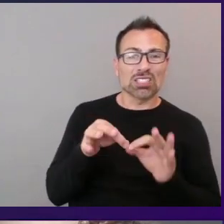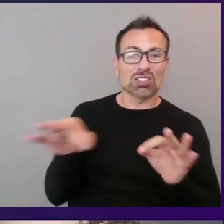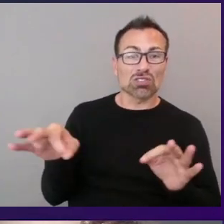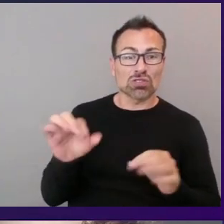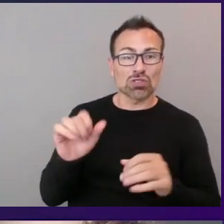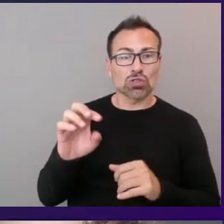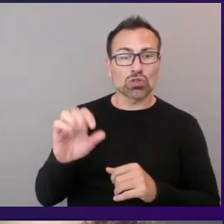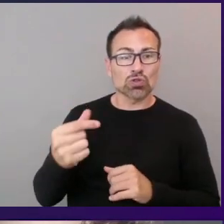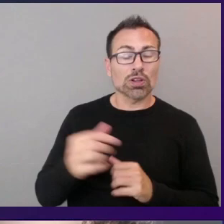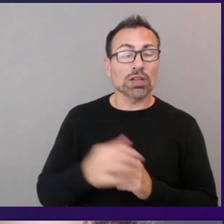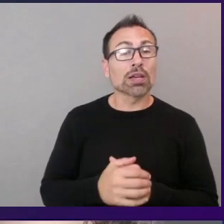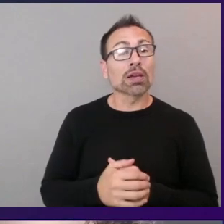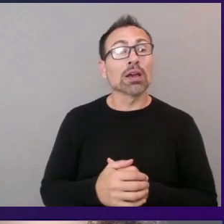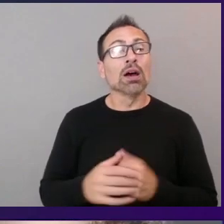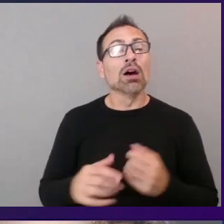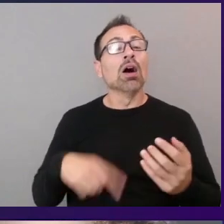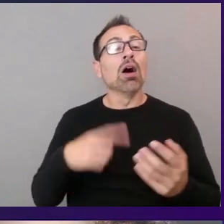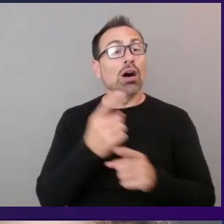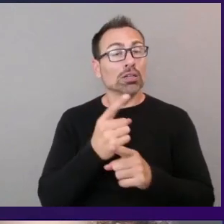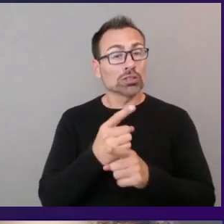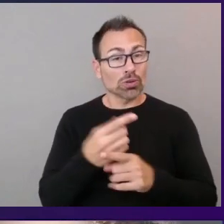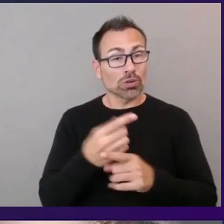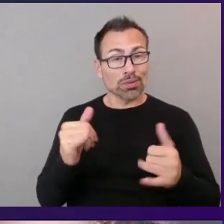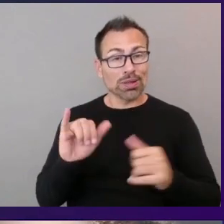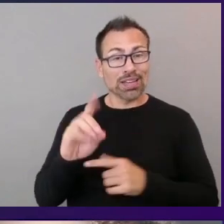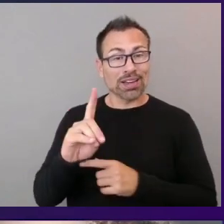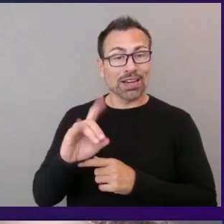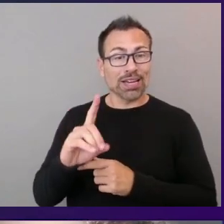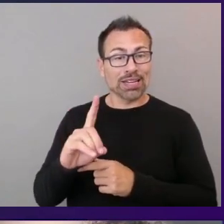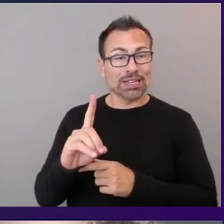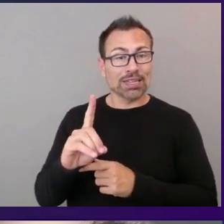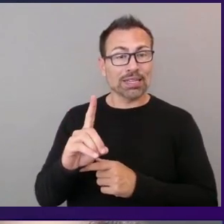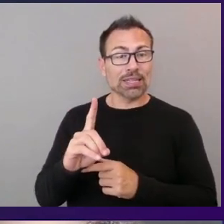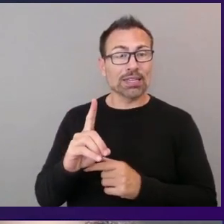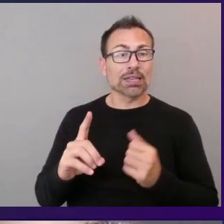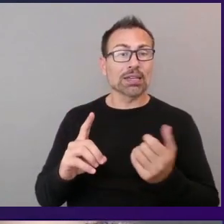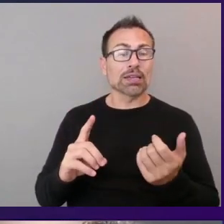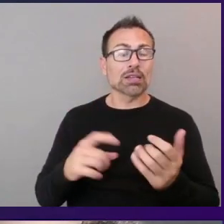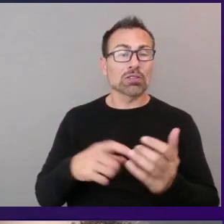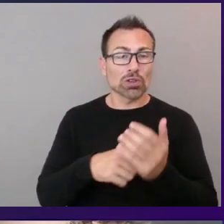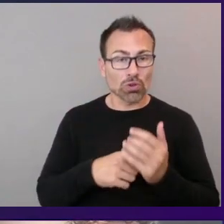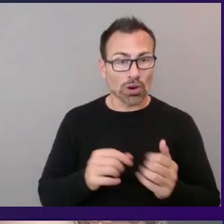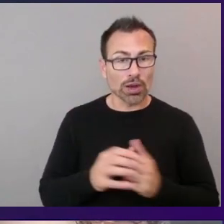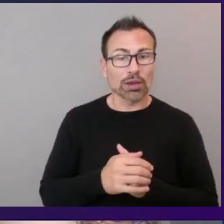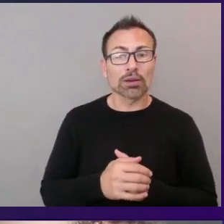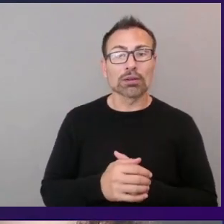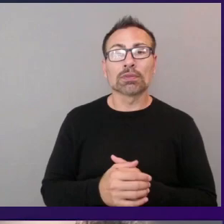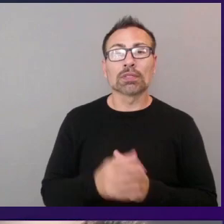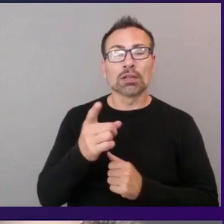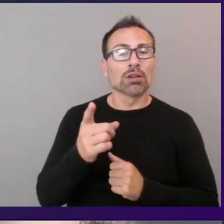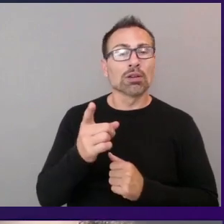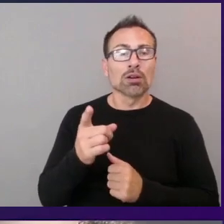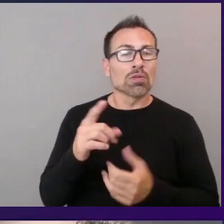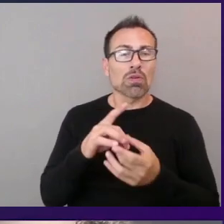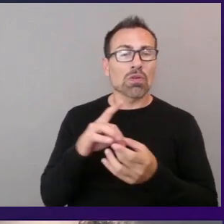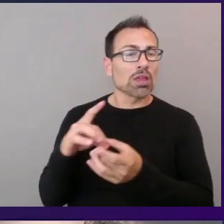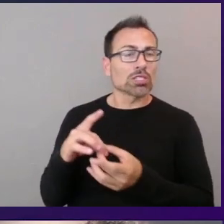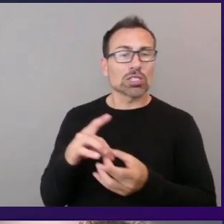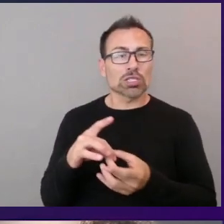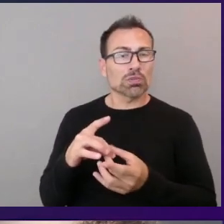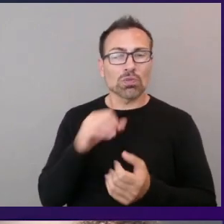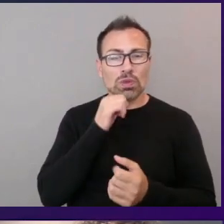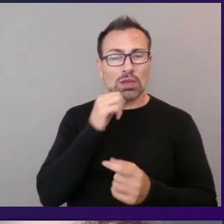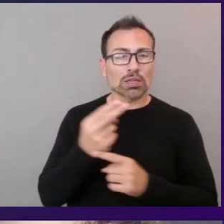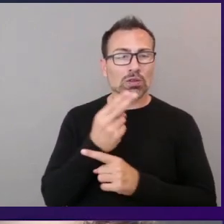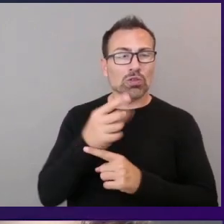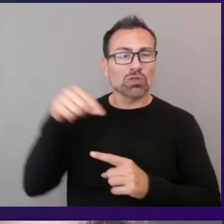ID, which is required. You see there's also an add relationship button. We are not going to use a relationship for the sake of this demo, but